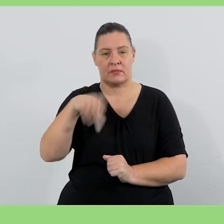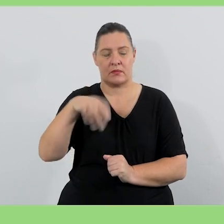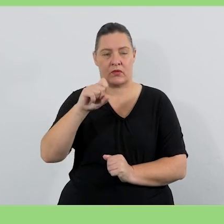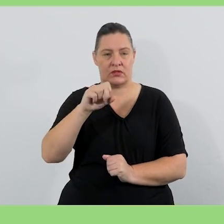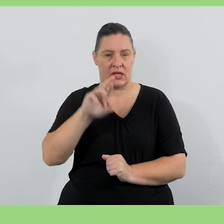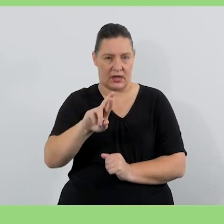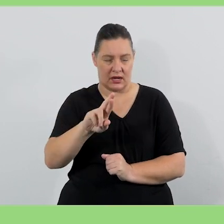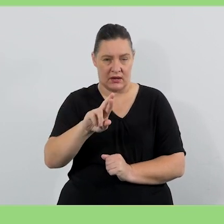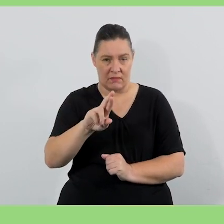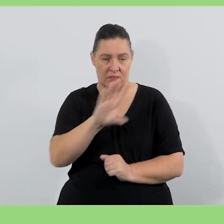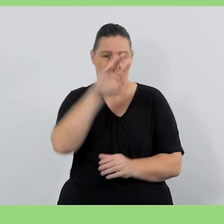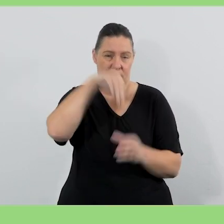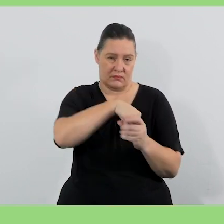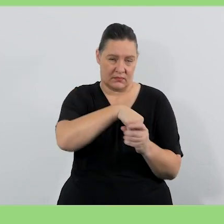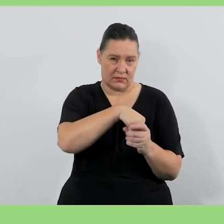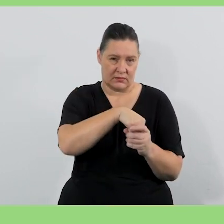role here. So the